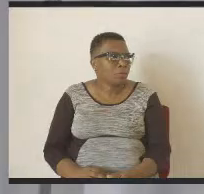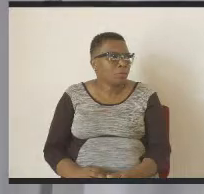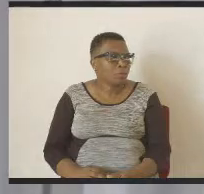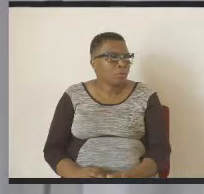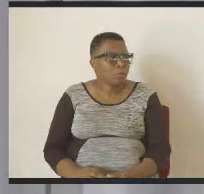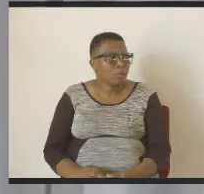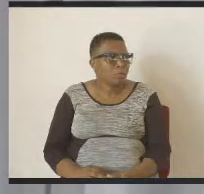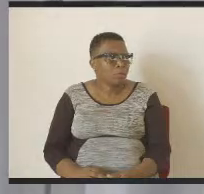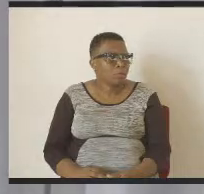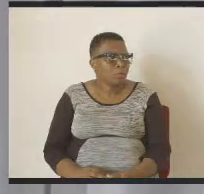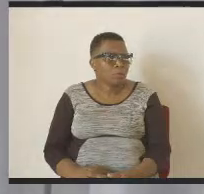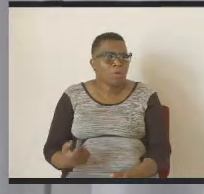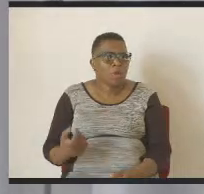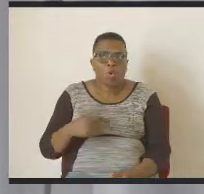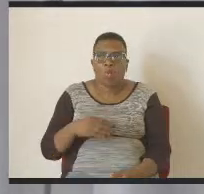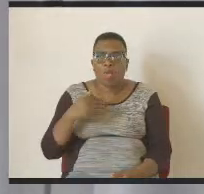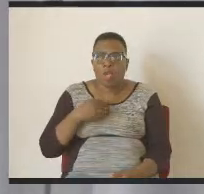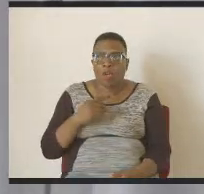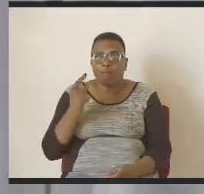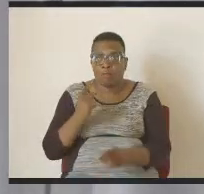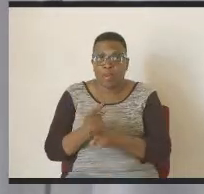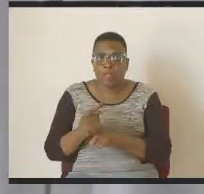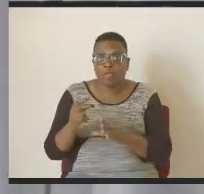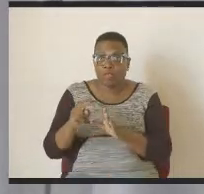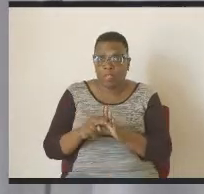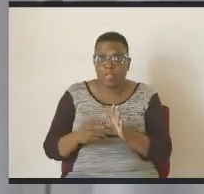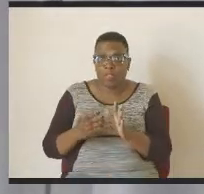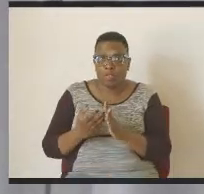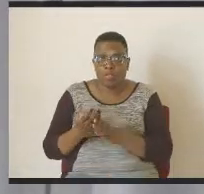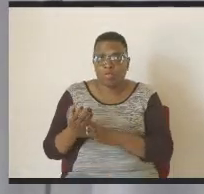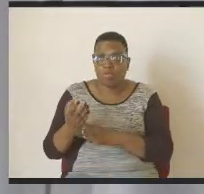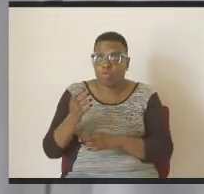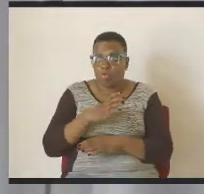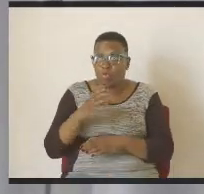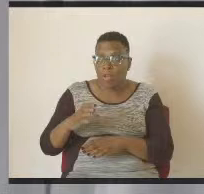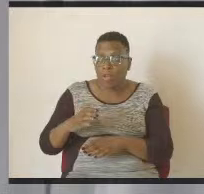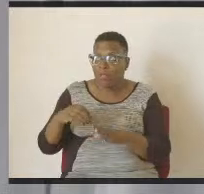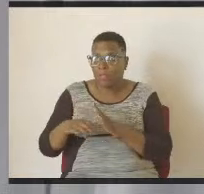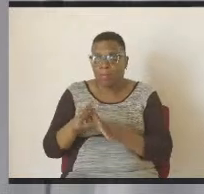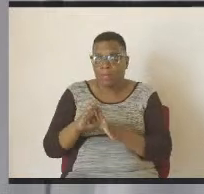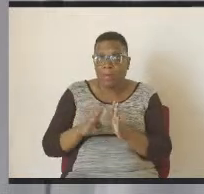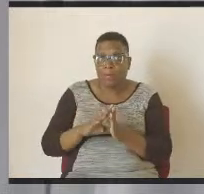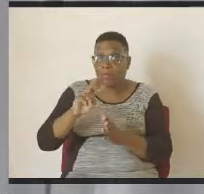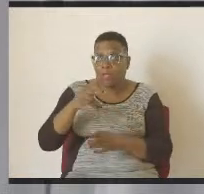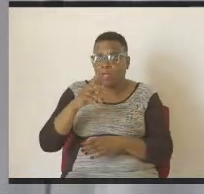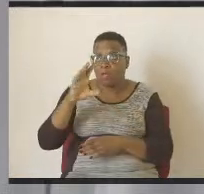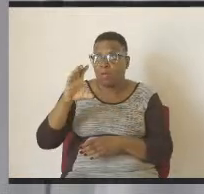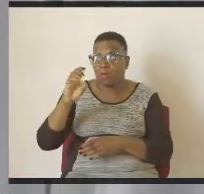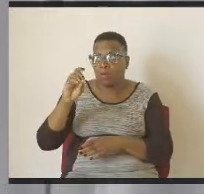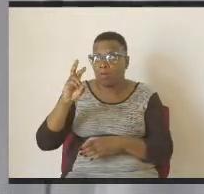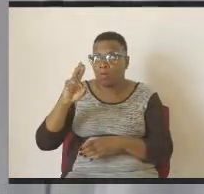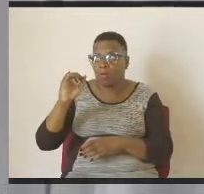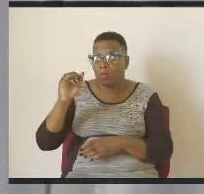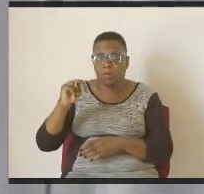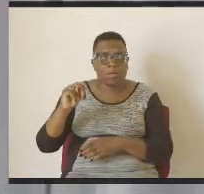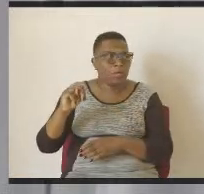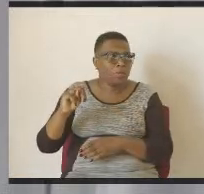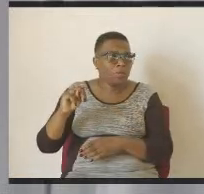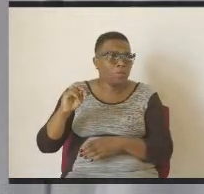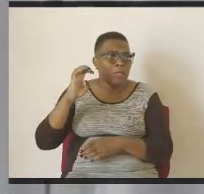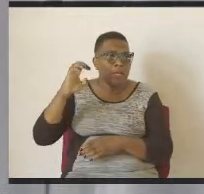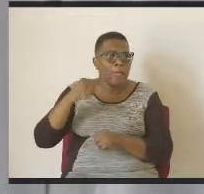We have righteousness through Christ in 2 Corinthians 5:21. For he hath made him to